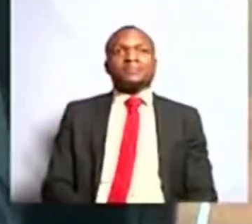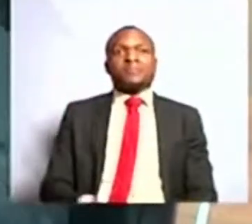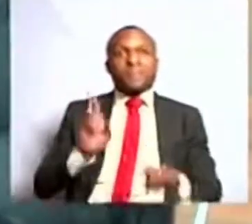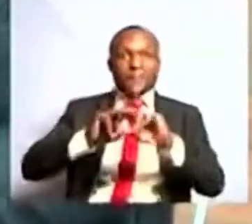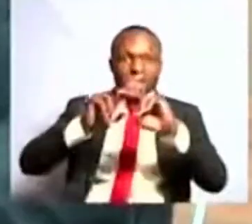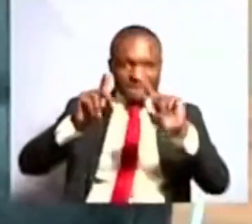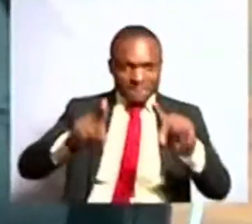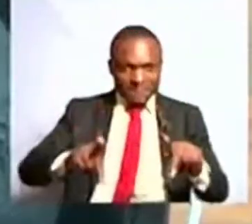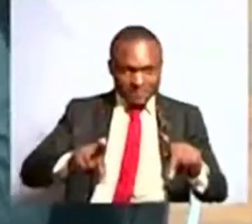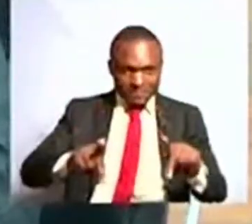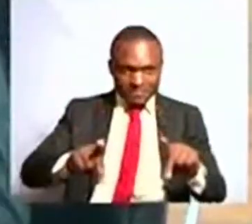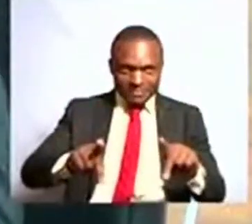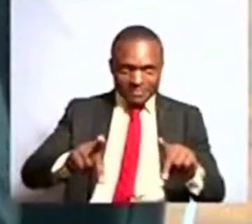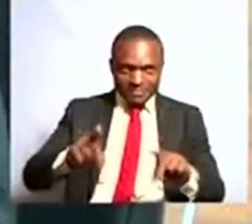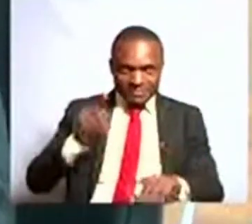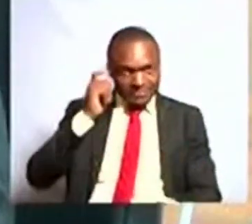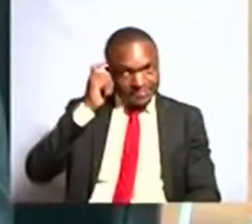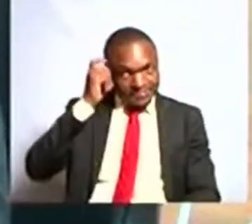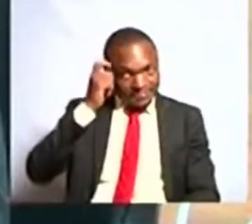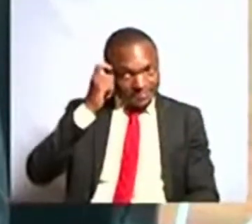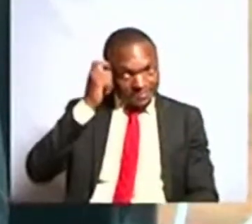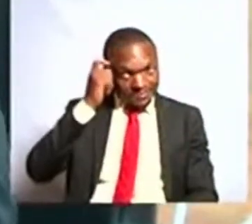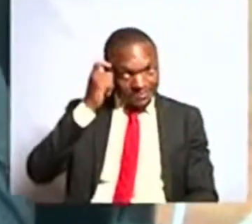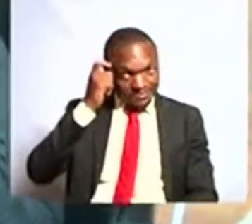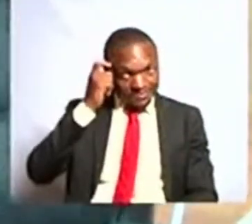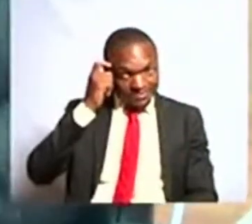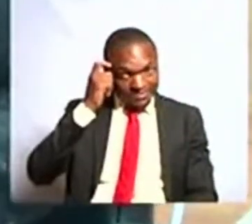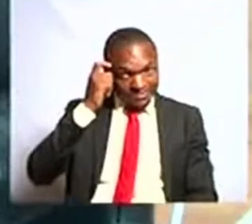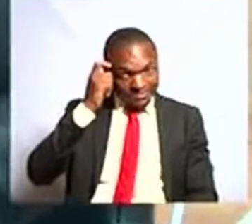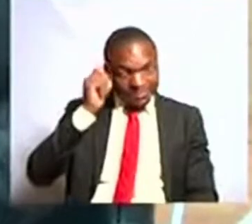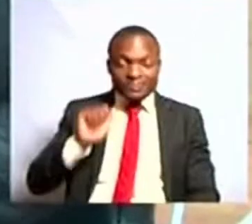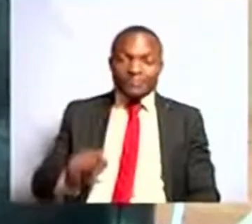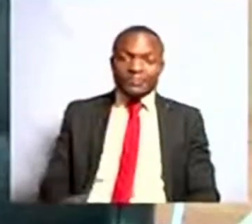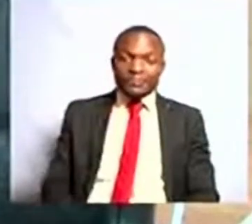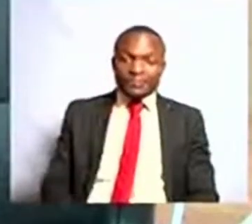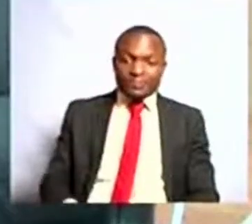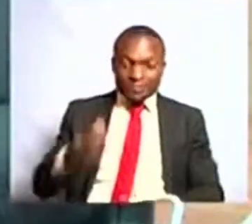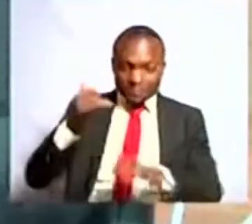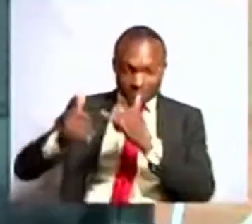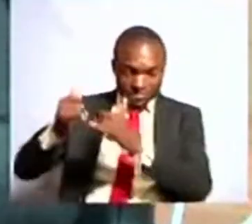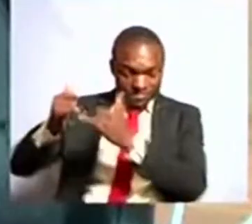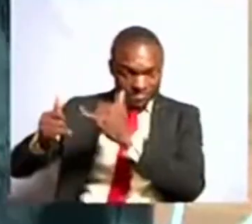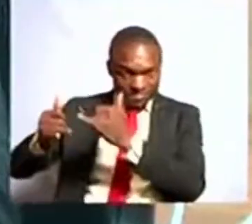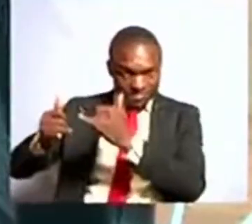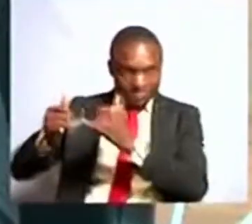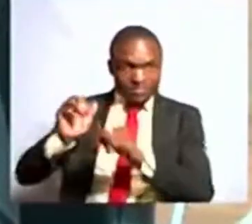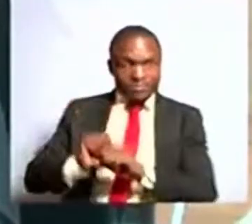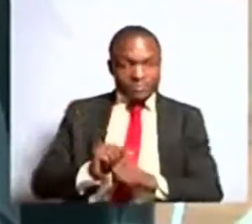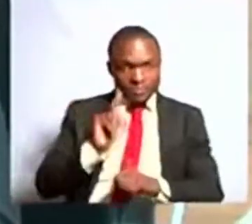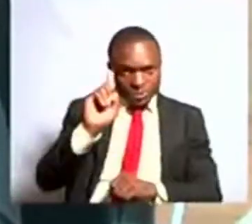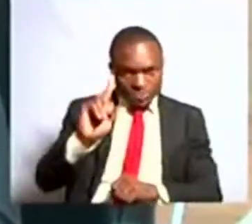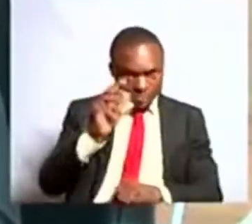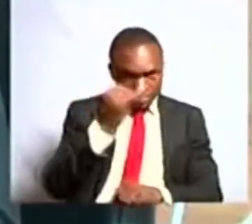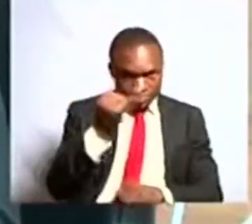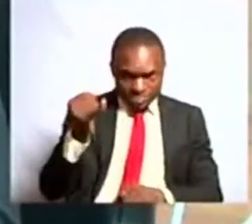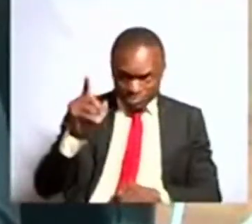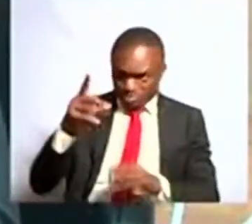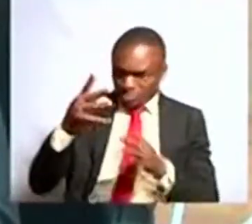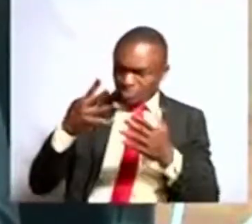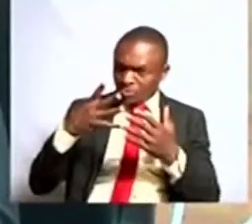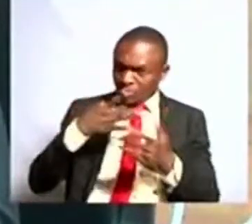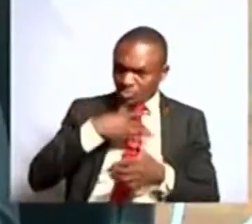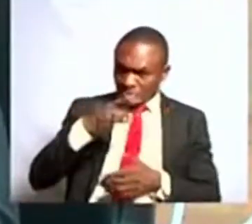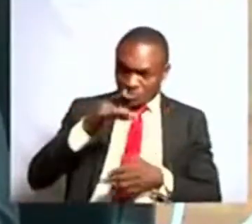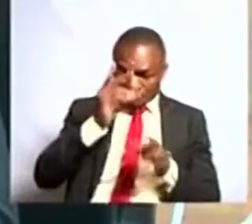Chair, I think as we are going towards finalizing, there's one issue I'd have loved